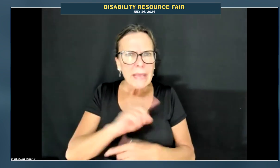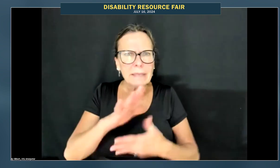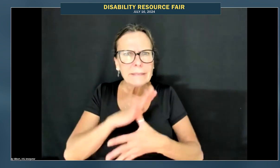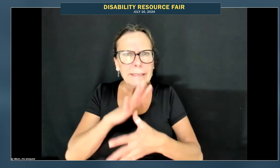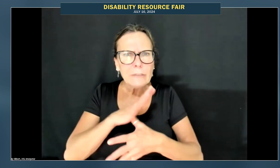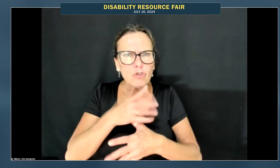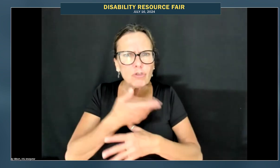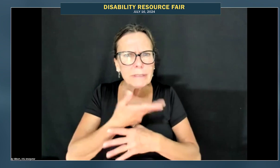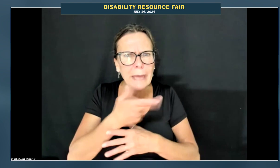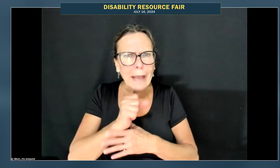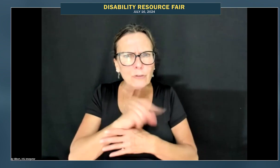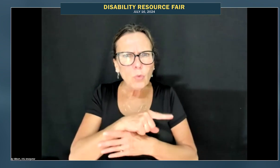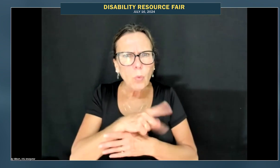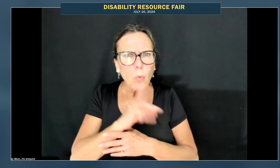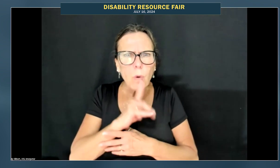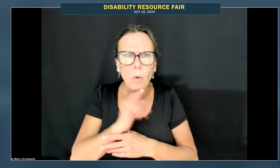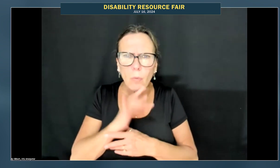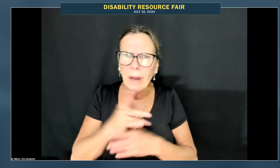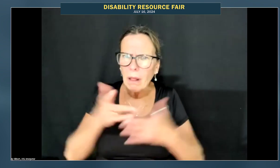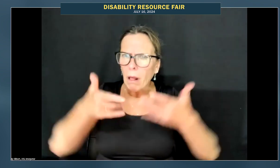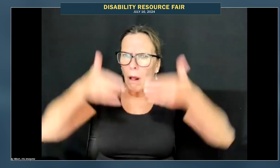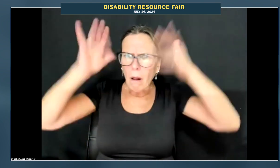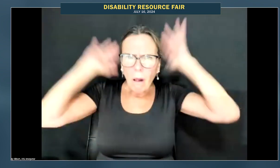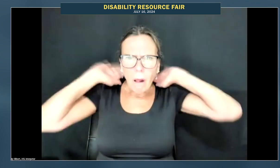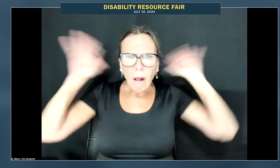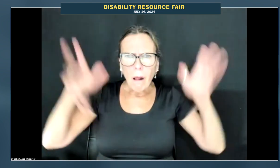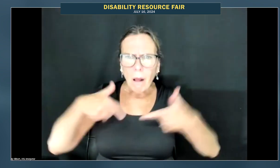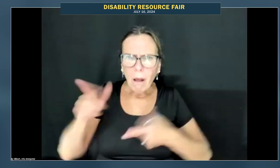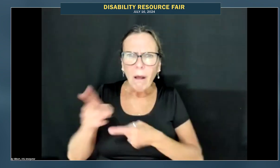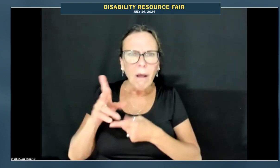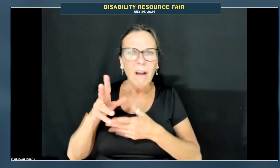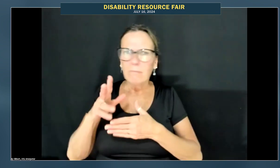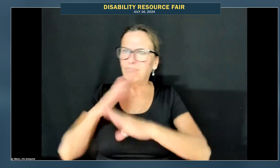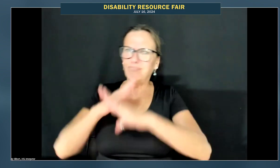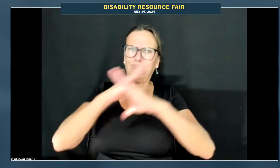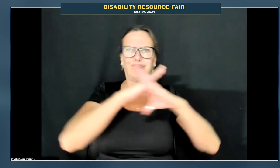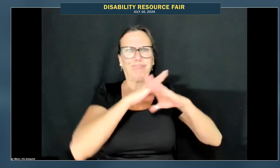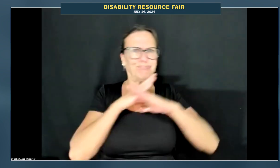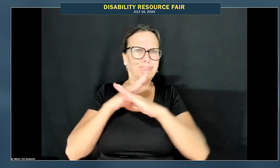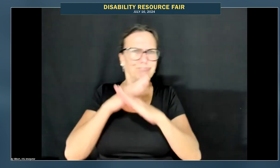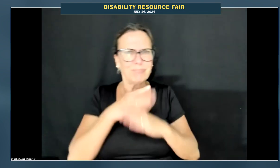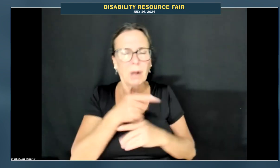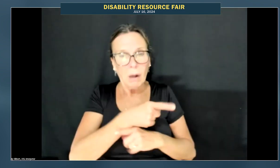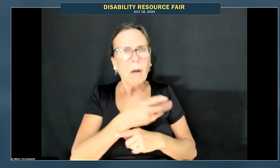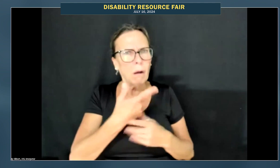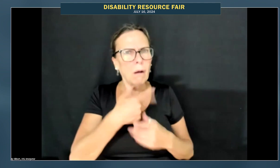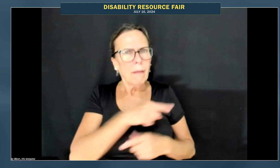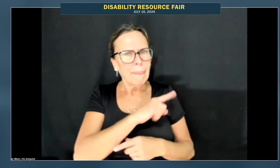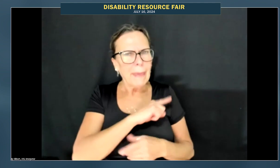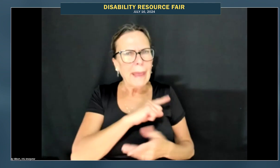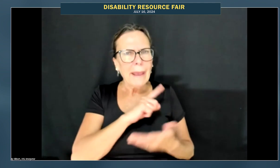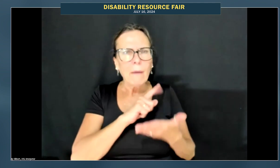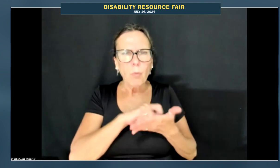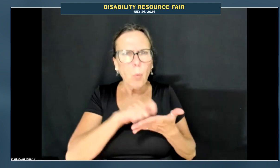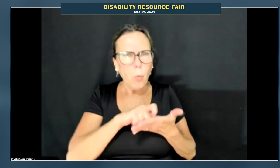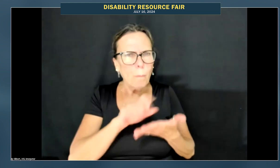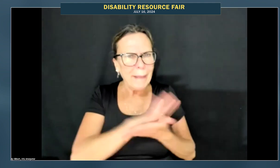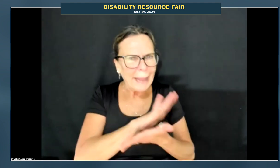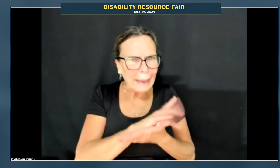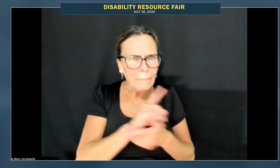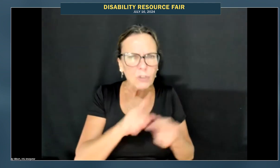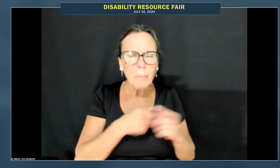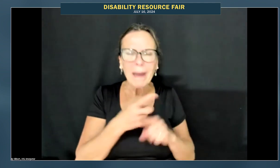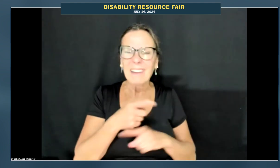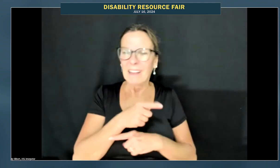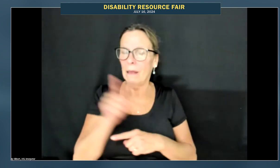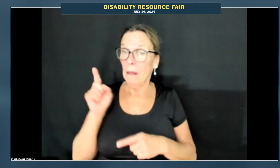get in and out. And they wrote papers on it, and they talked to the owners about it. And in some cases, the ramp came up from the right,